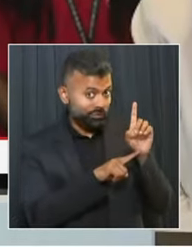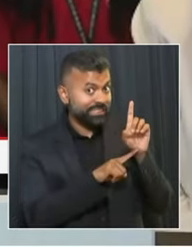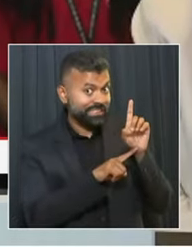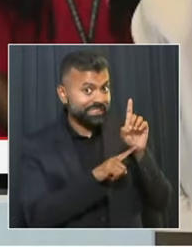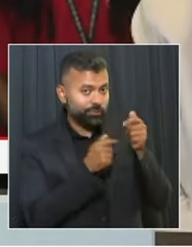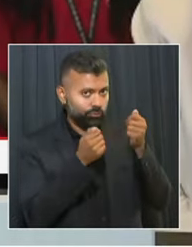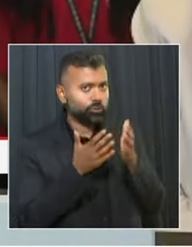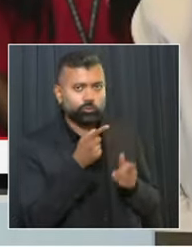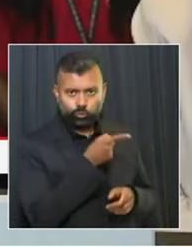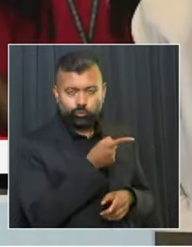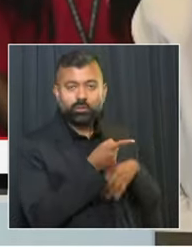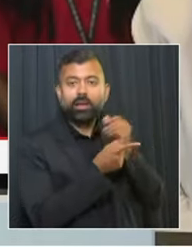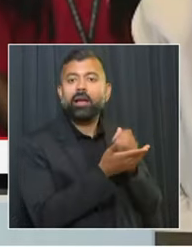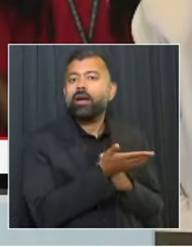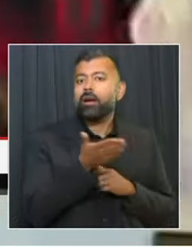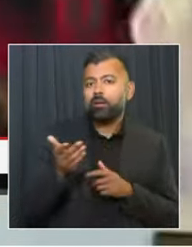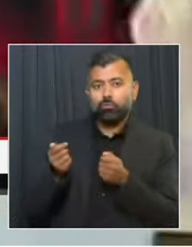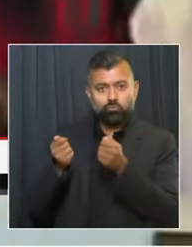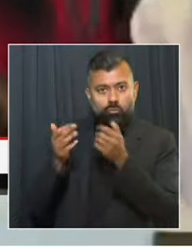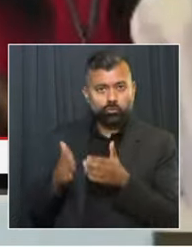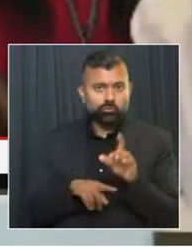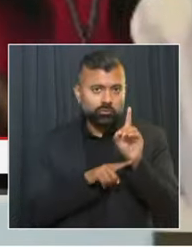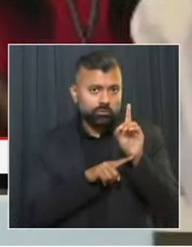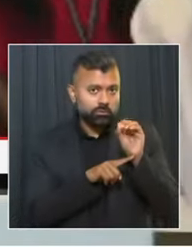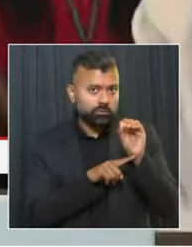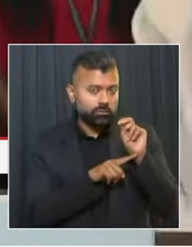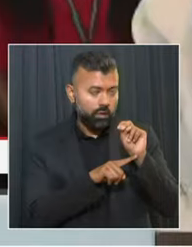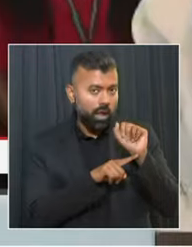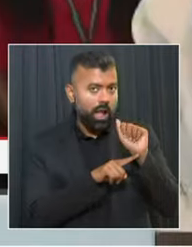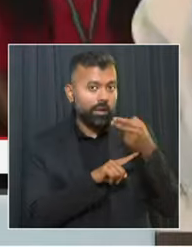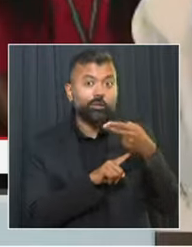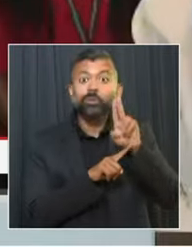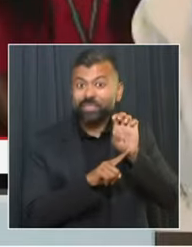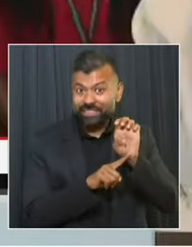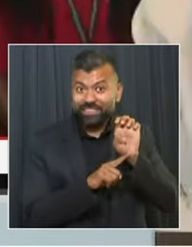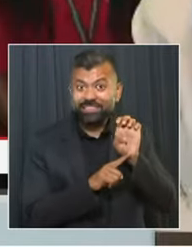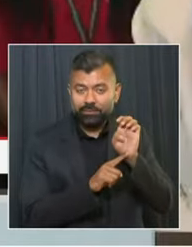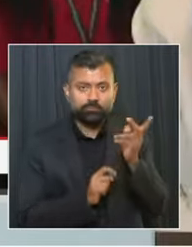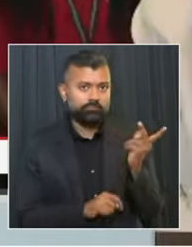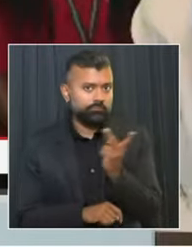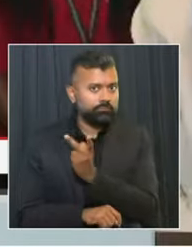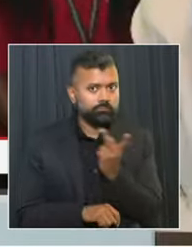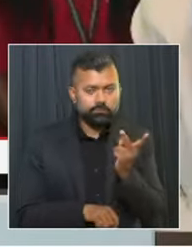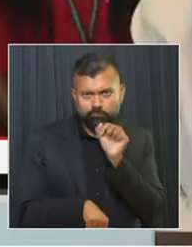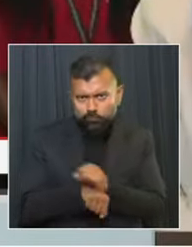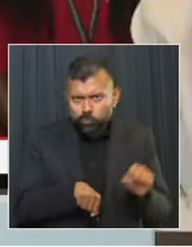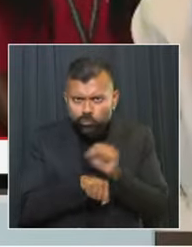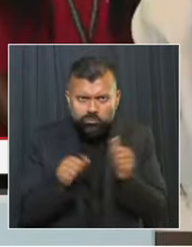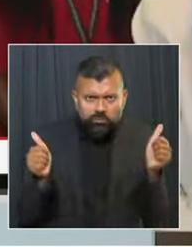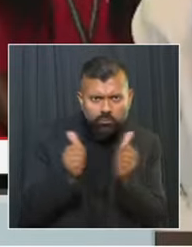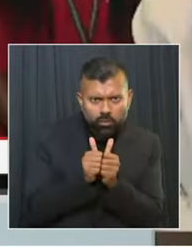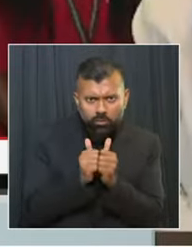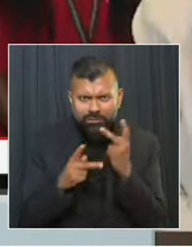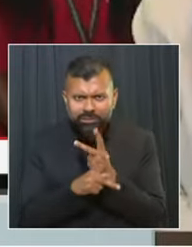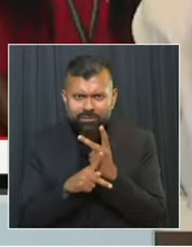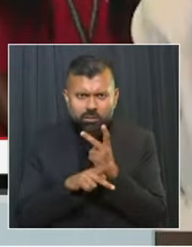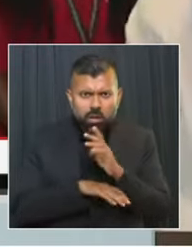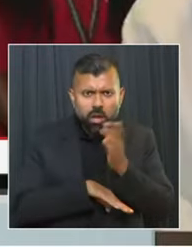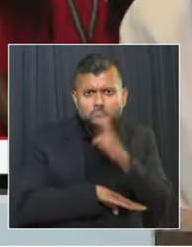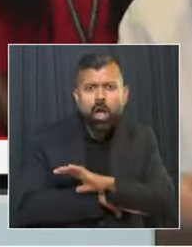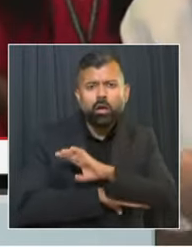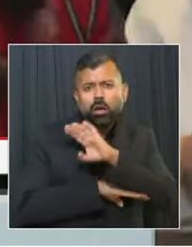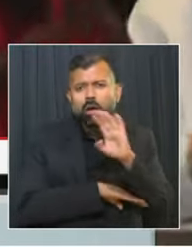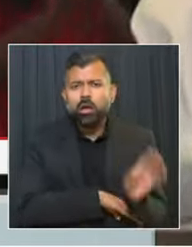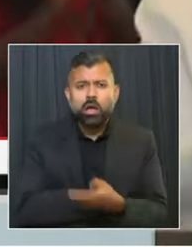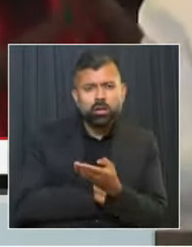their teams have worked diligently to deliver a strong and certified budget. So let's give them an